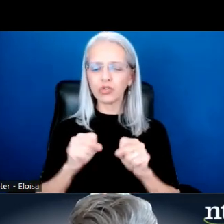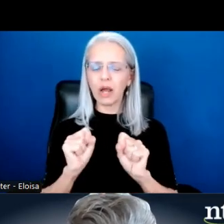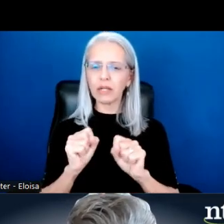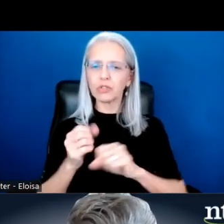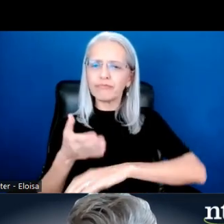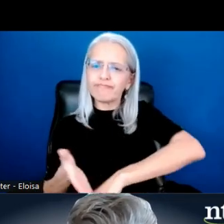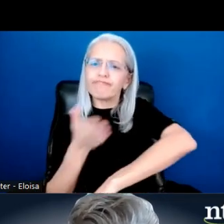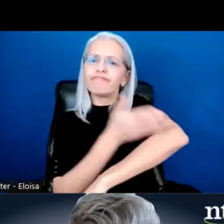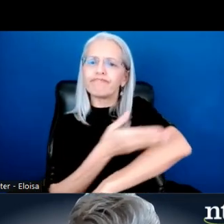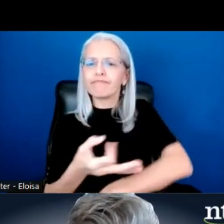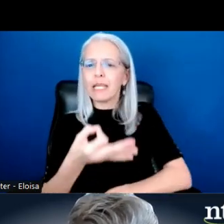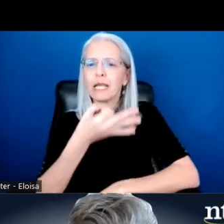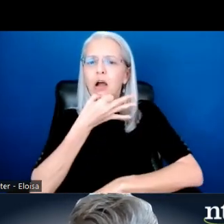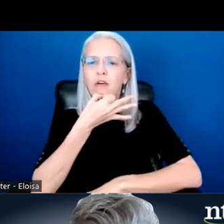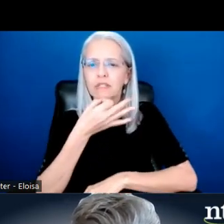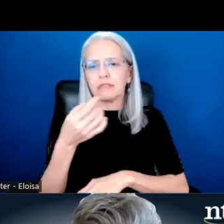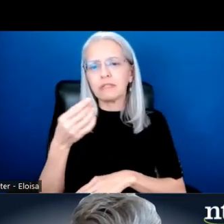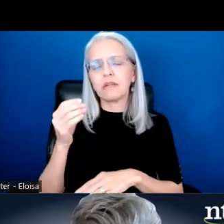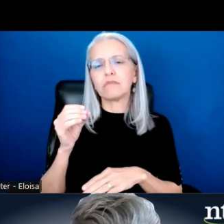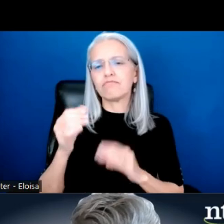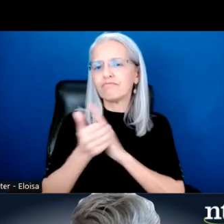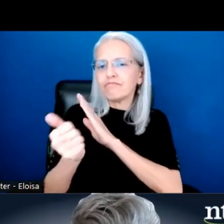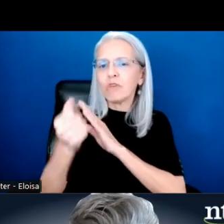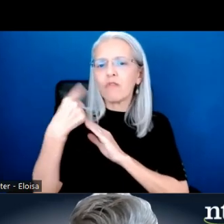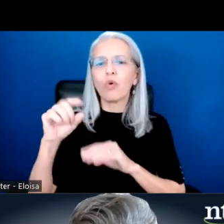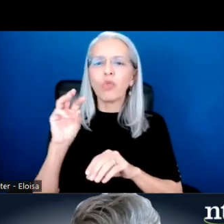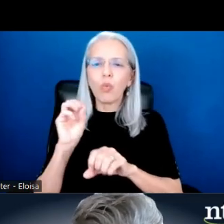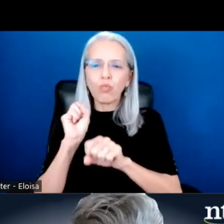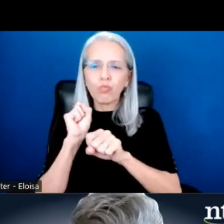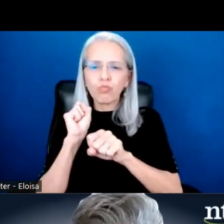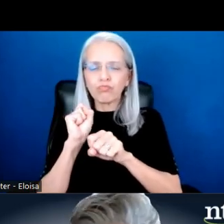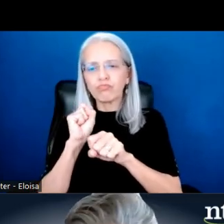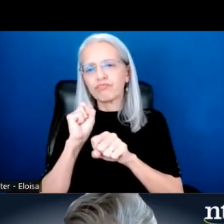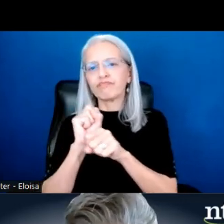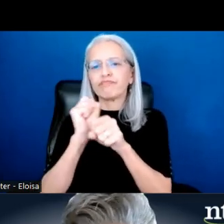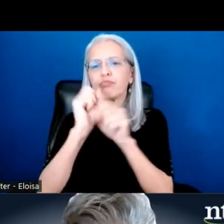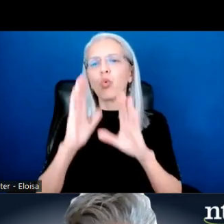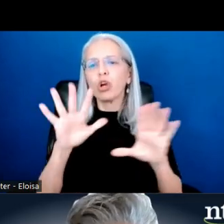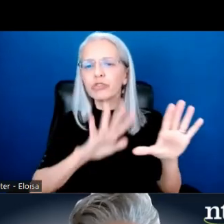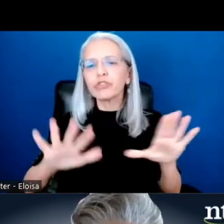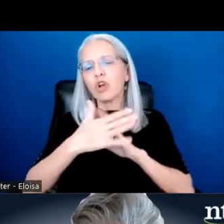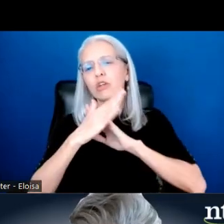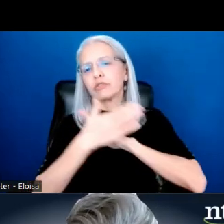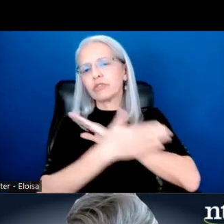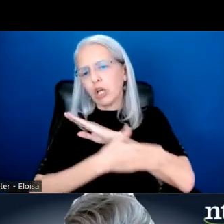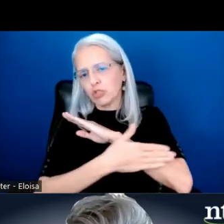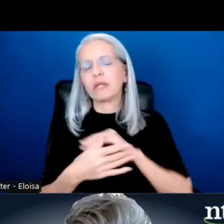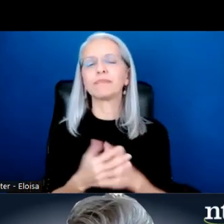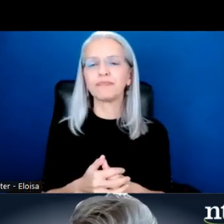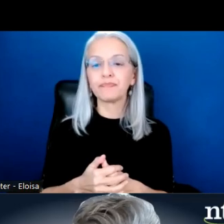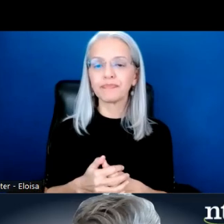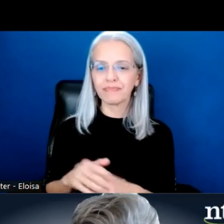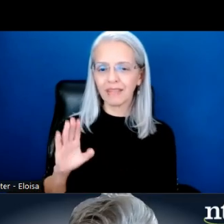the competency of our workforce across the country. Great. Thank you, Lisa. And as